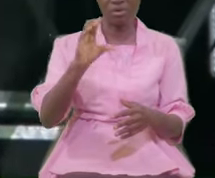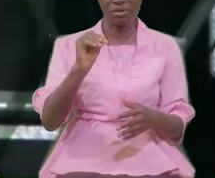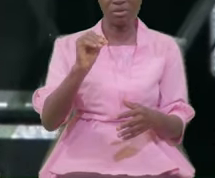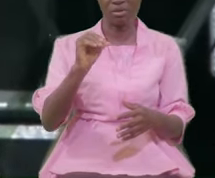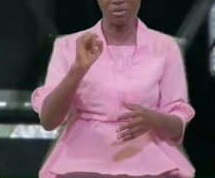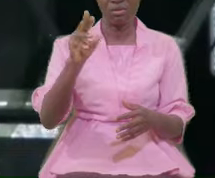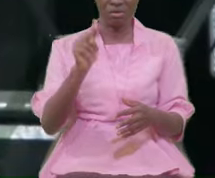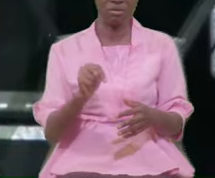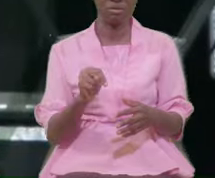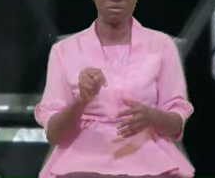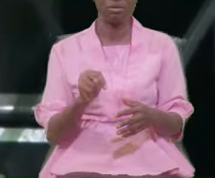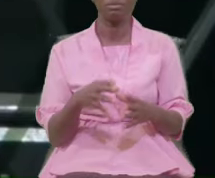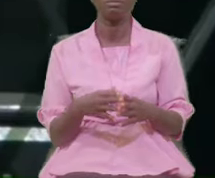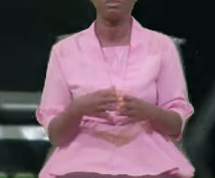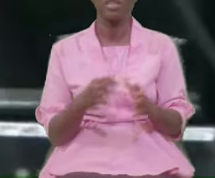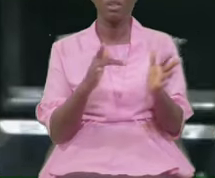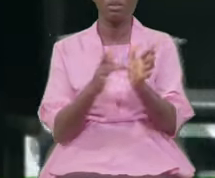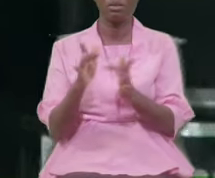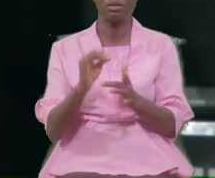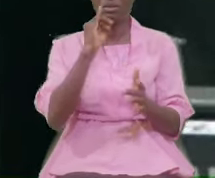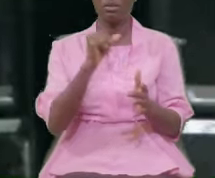of Wal si